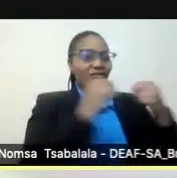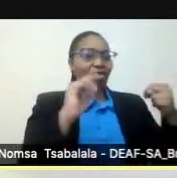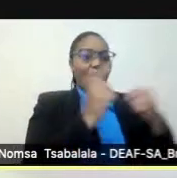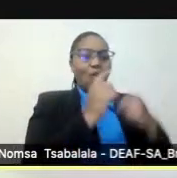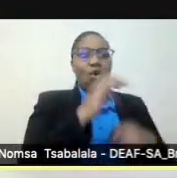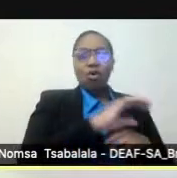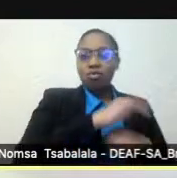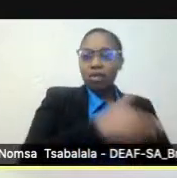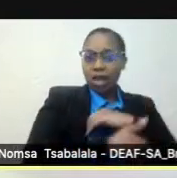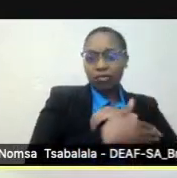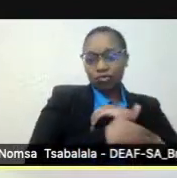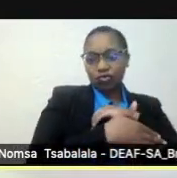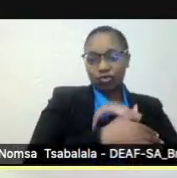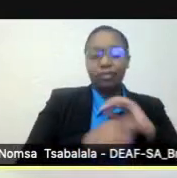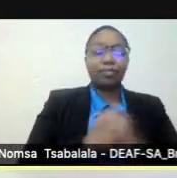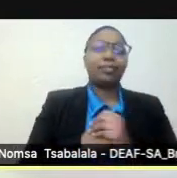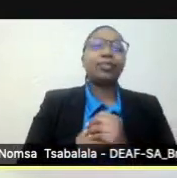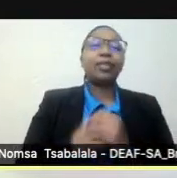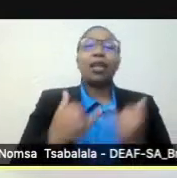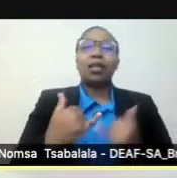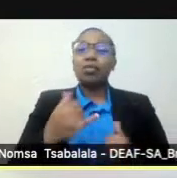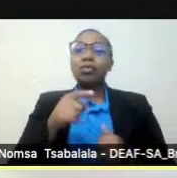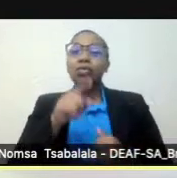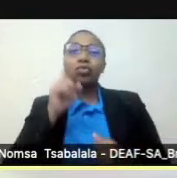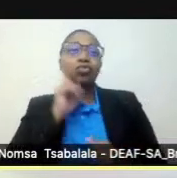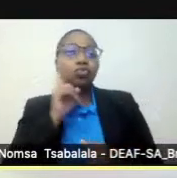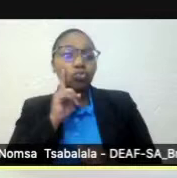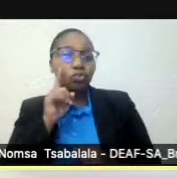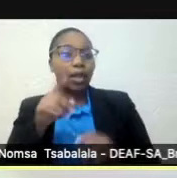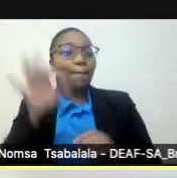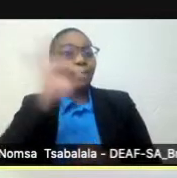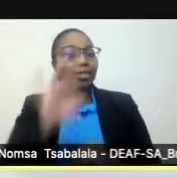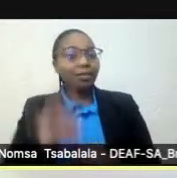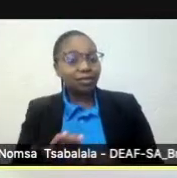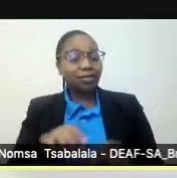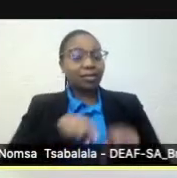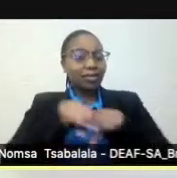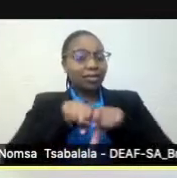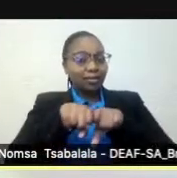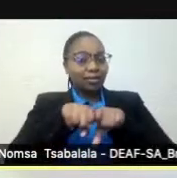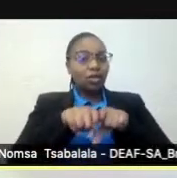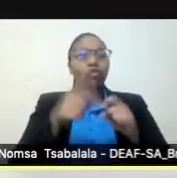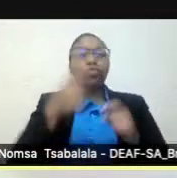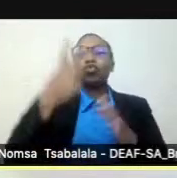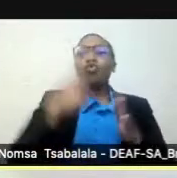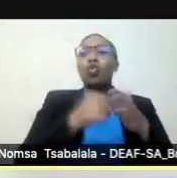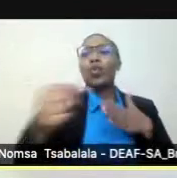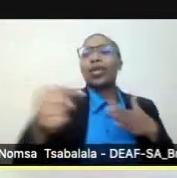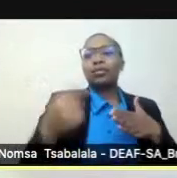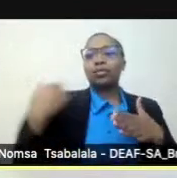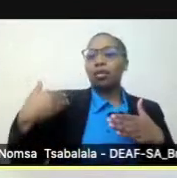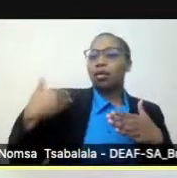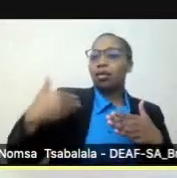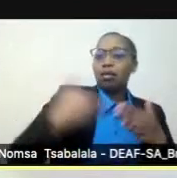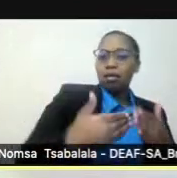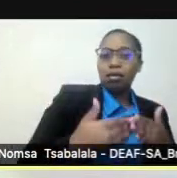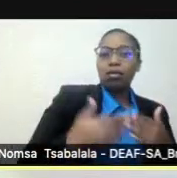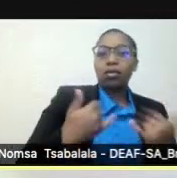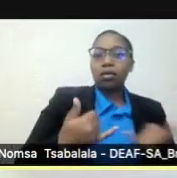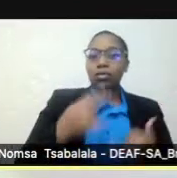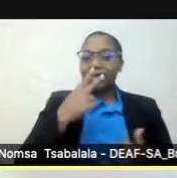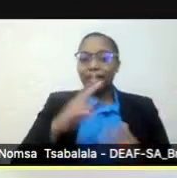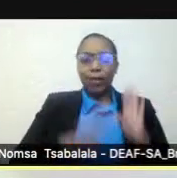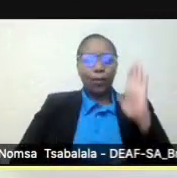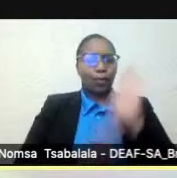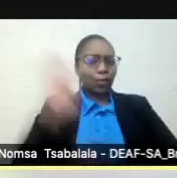So once again, this is the percent testing positive over the last 3 weeks. And so you can see that there's been this tremendous increase